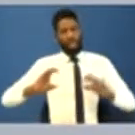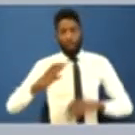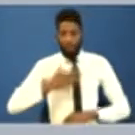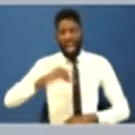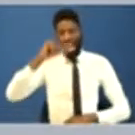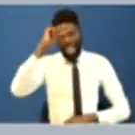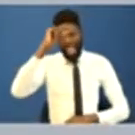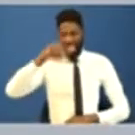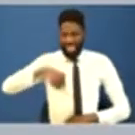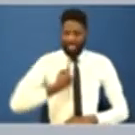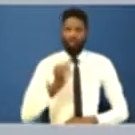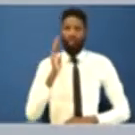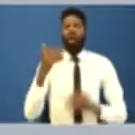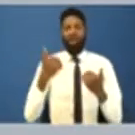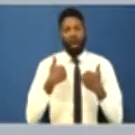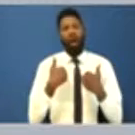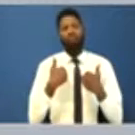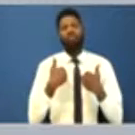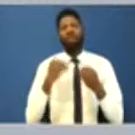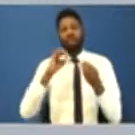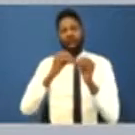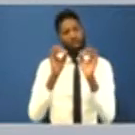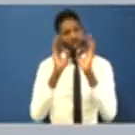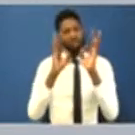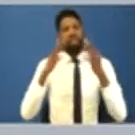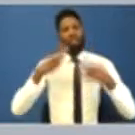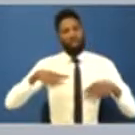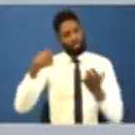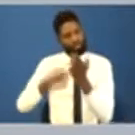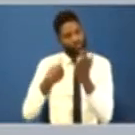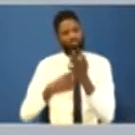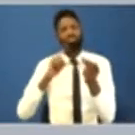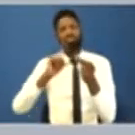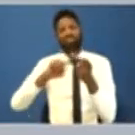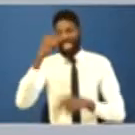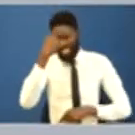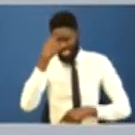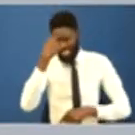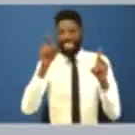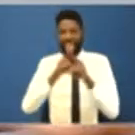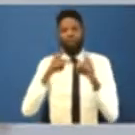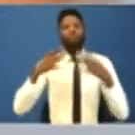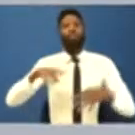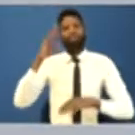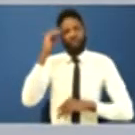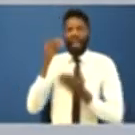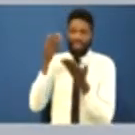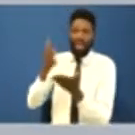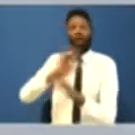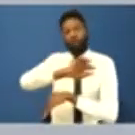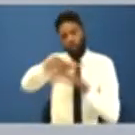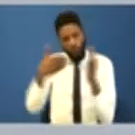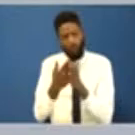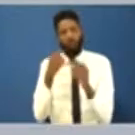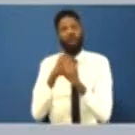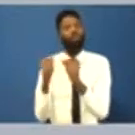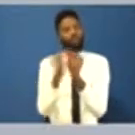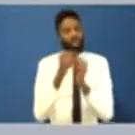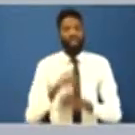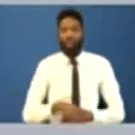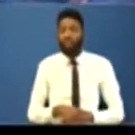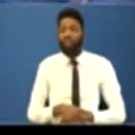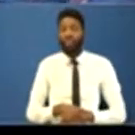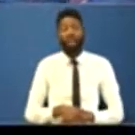have a good number of white people a good number of indians a good number of and all of us together is there